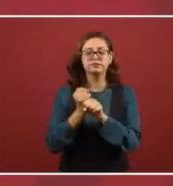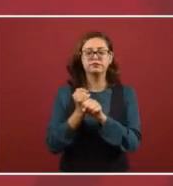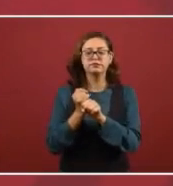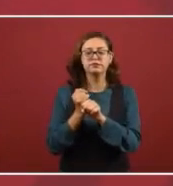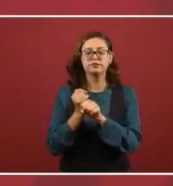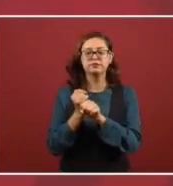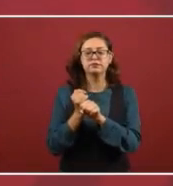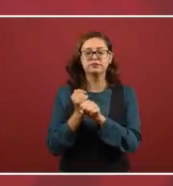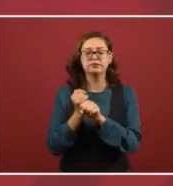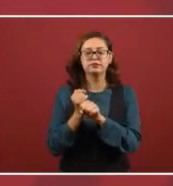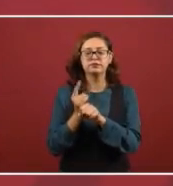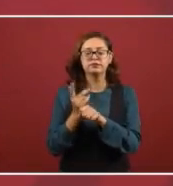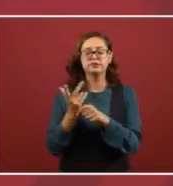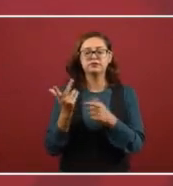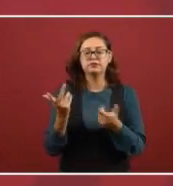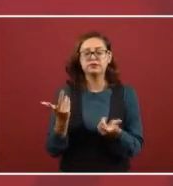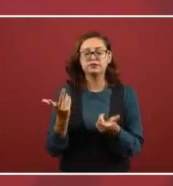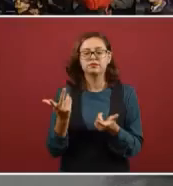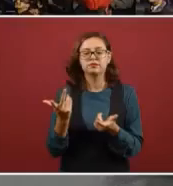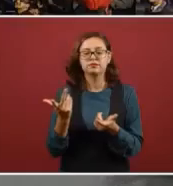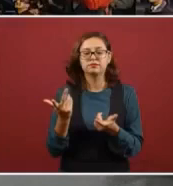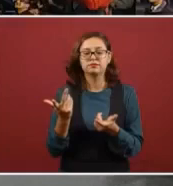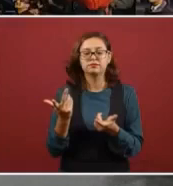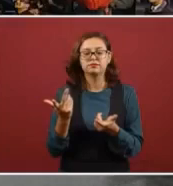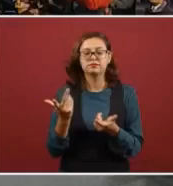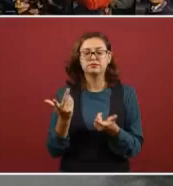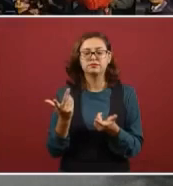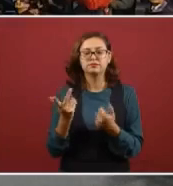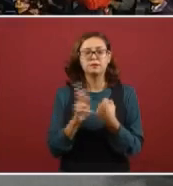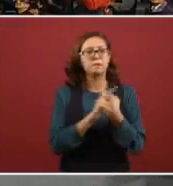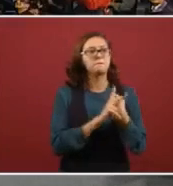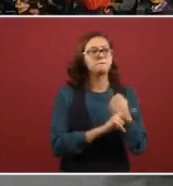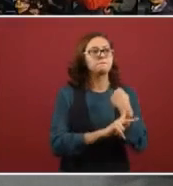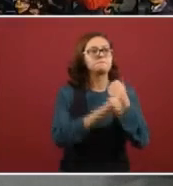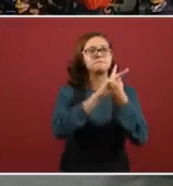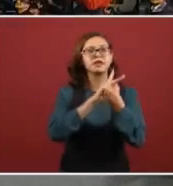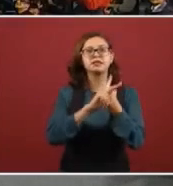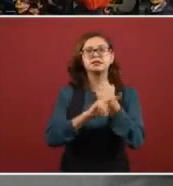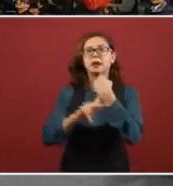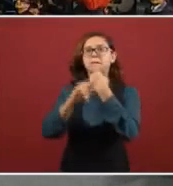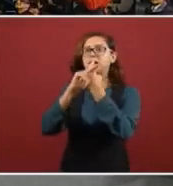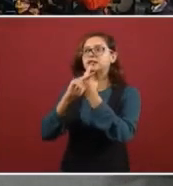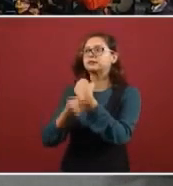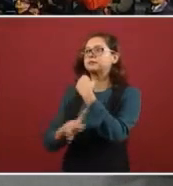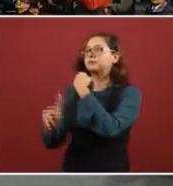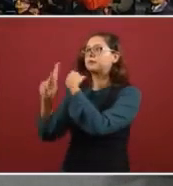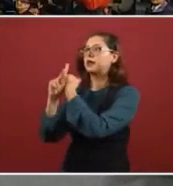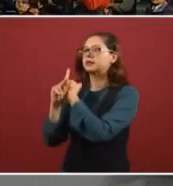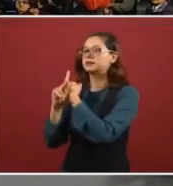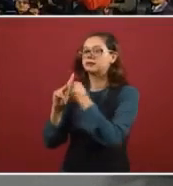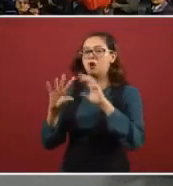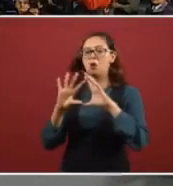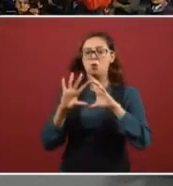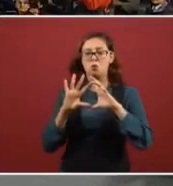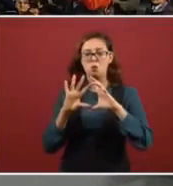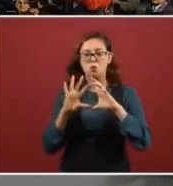what age do the governors uh, of the nations of